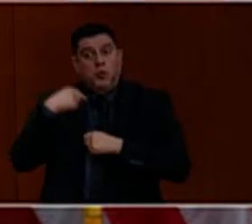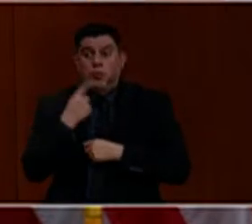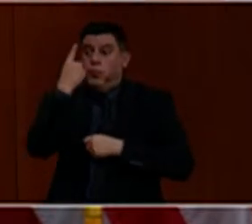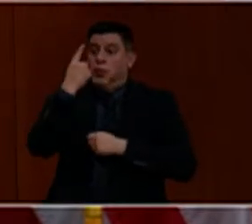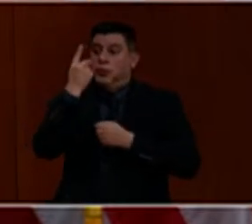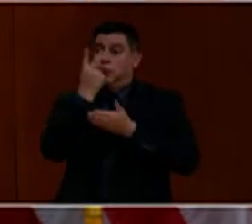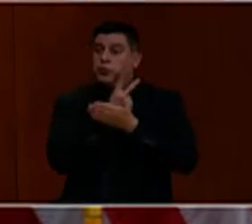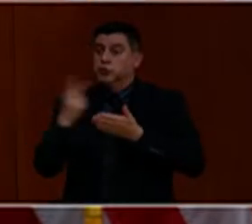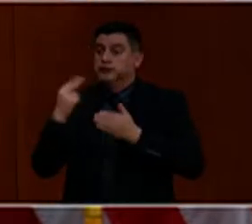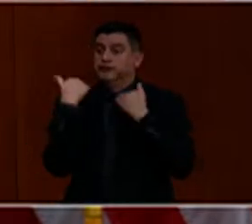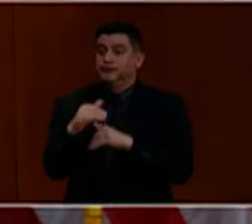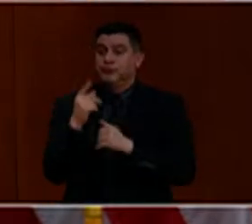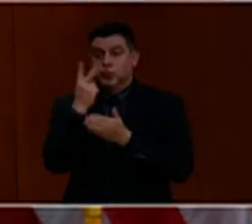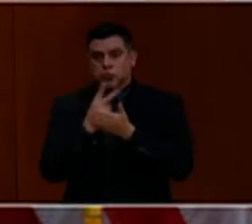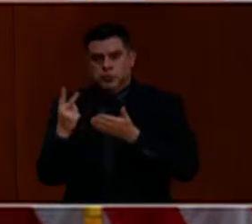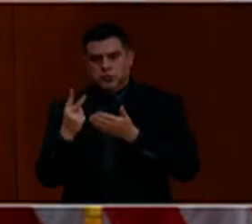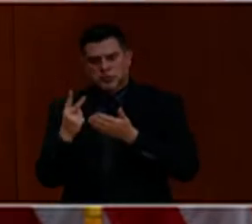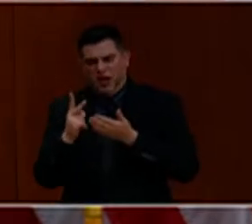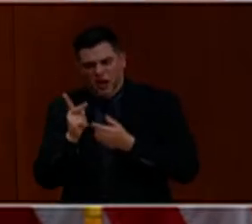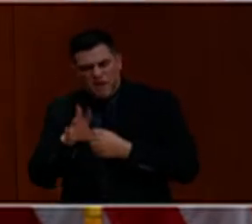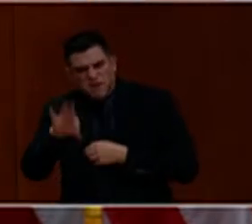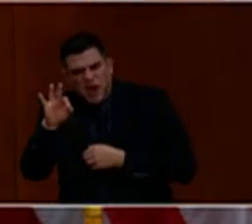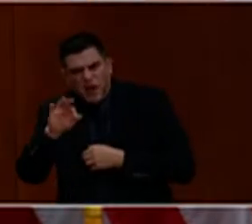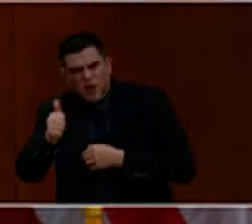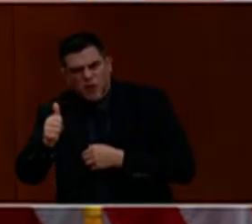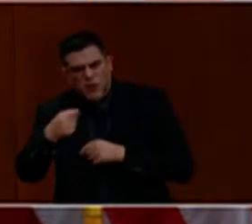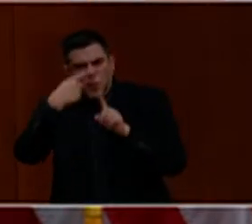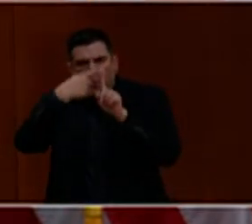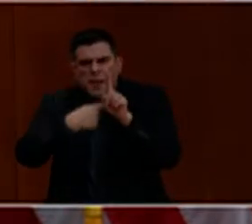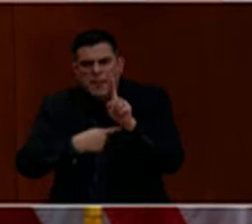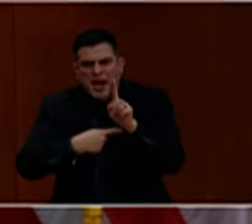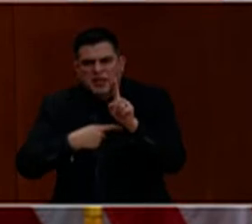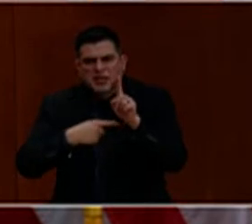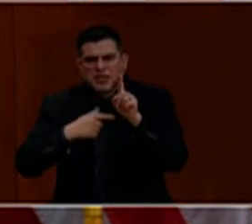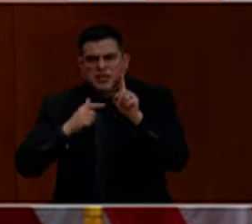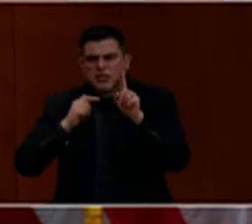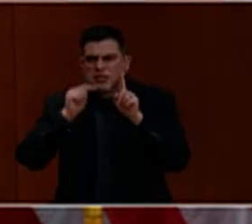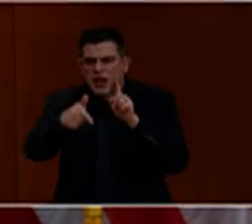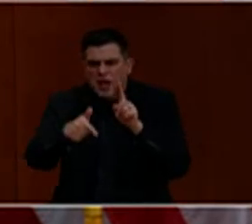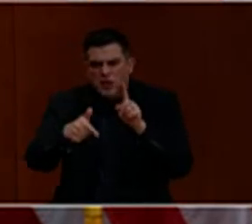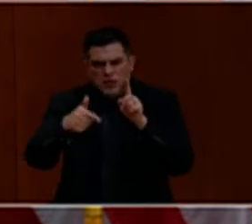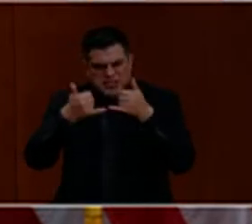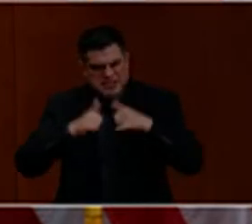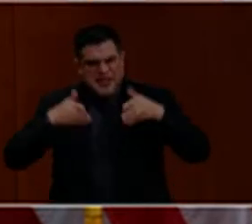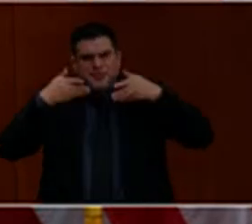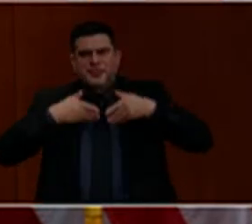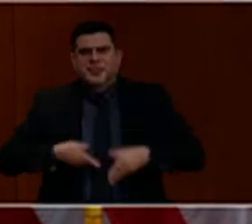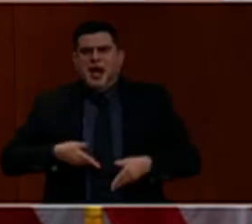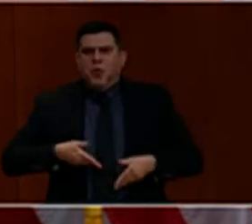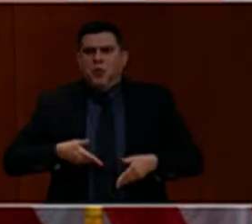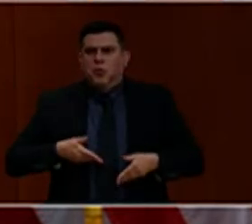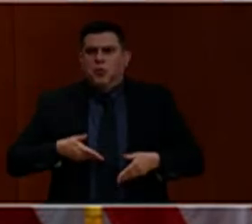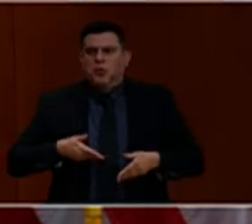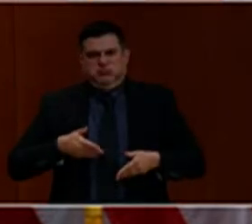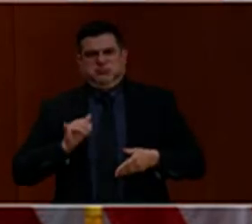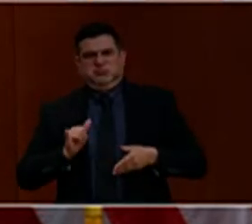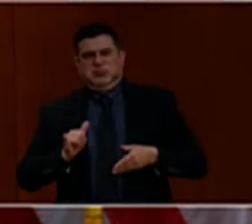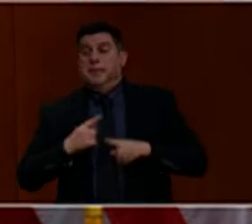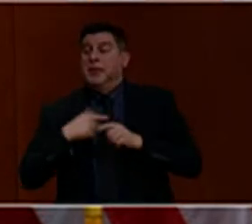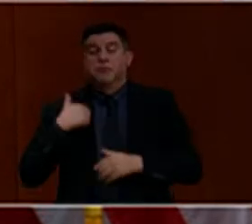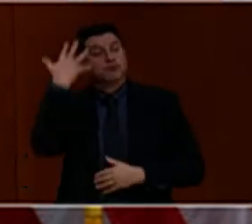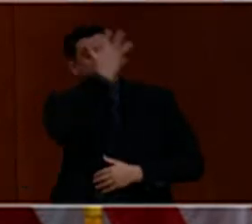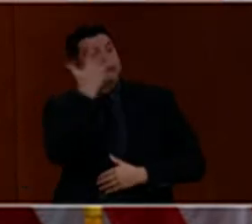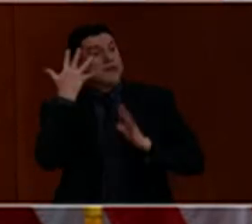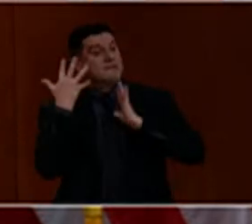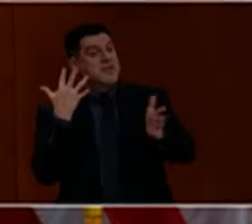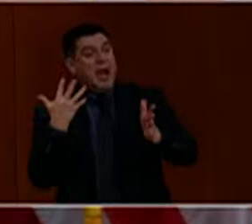positive, which we had a lot of people doing in July, particularly in the 20 to 30-year-old who were asymptomatic, whether they are carrying an active infection or